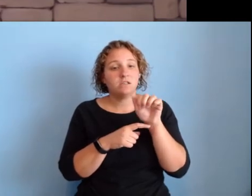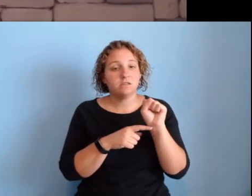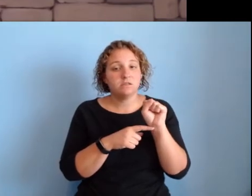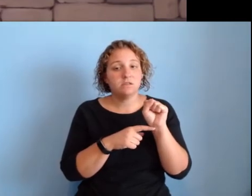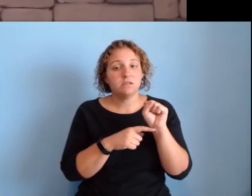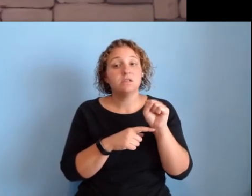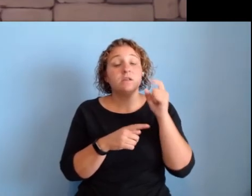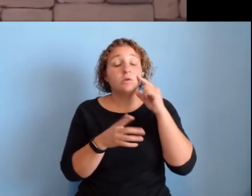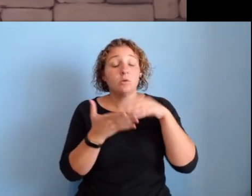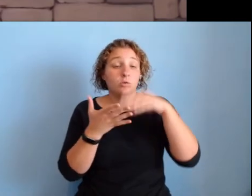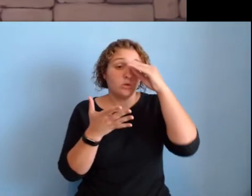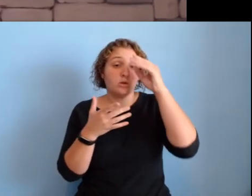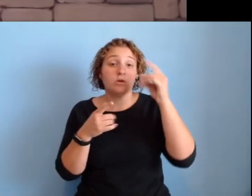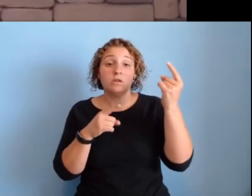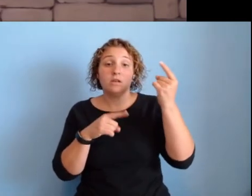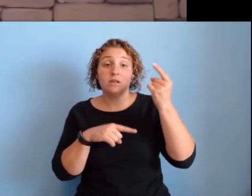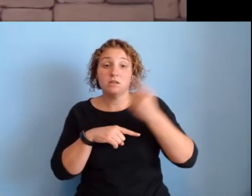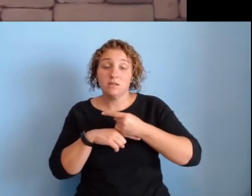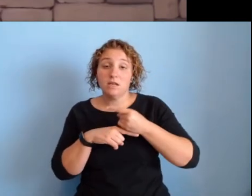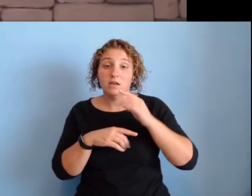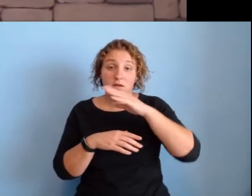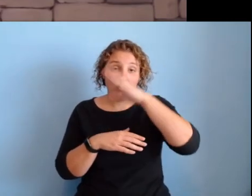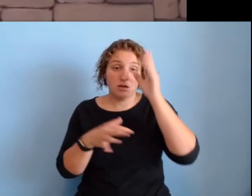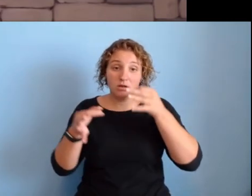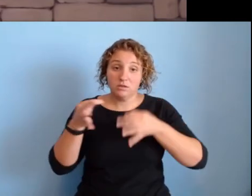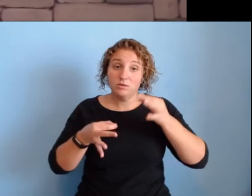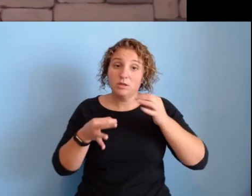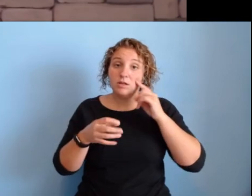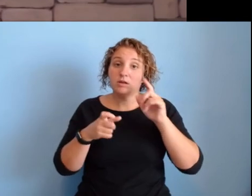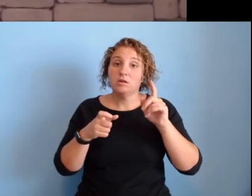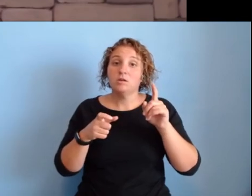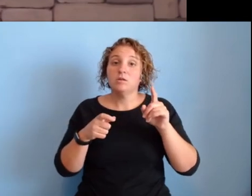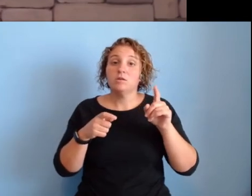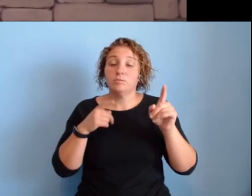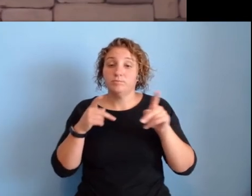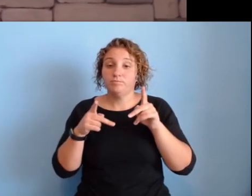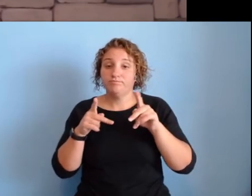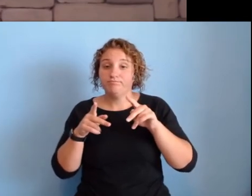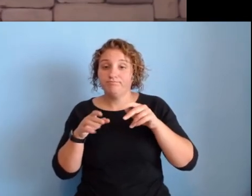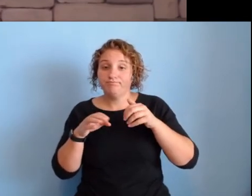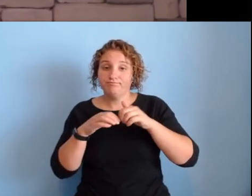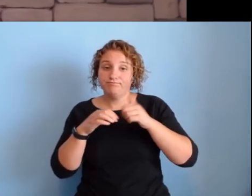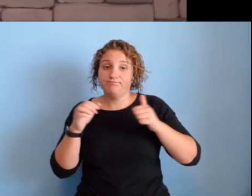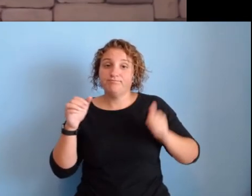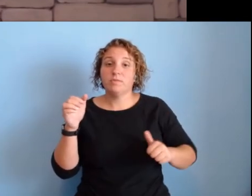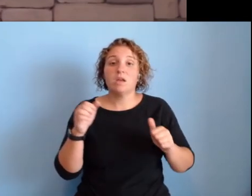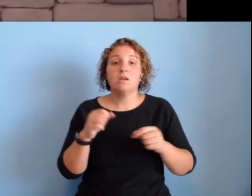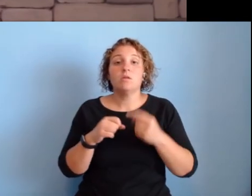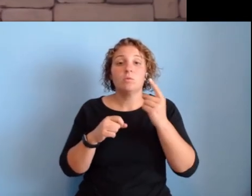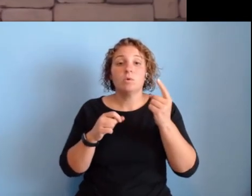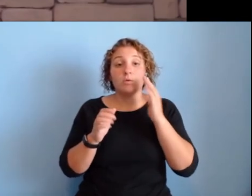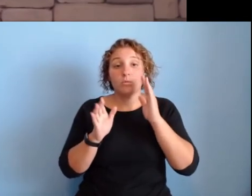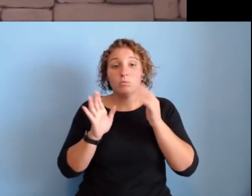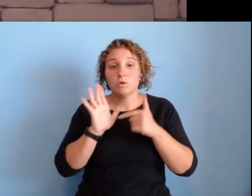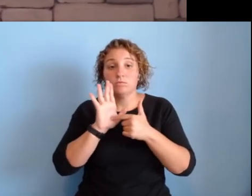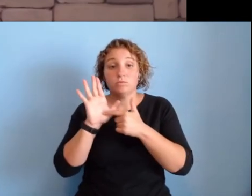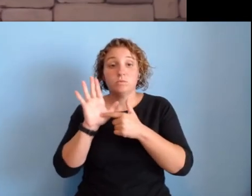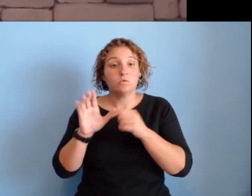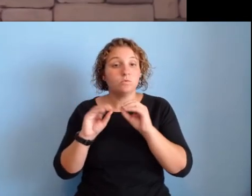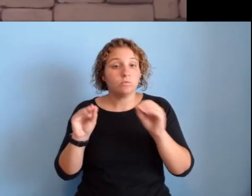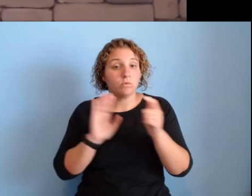day of God's judgment won't come until there comes a falling away first, and then that lawless one will be revealed, peace agreement,